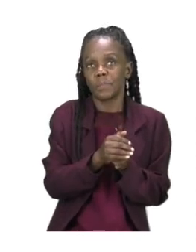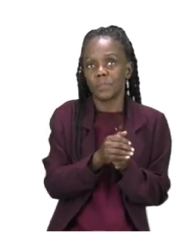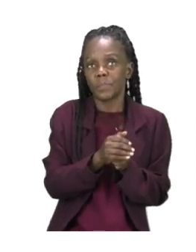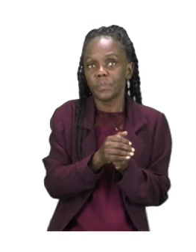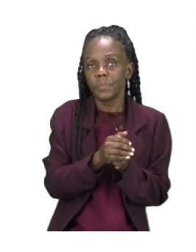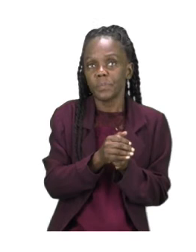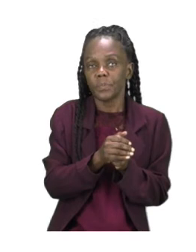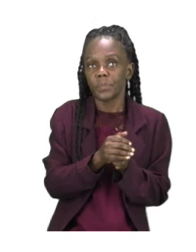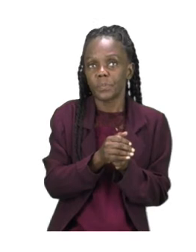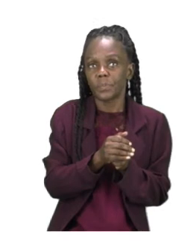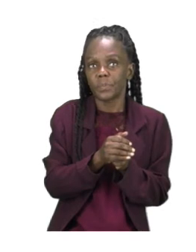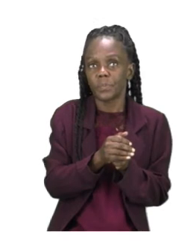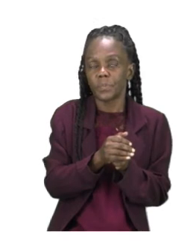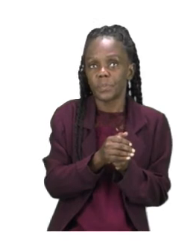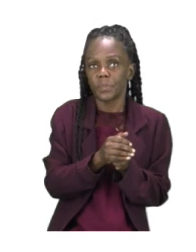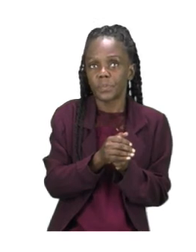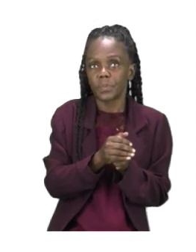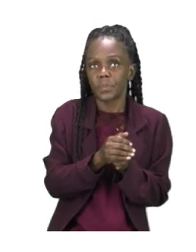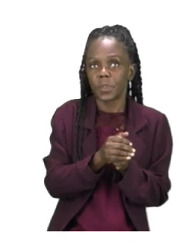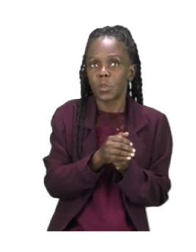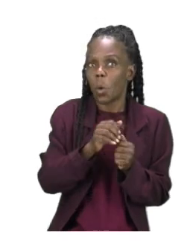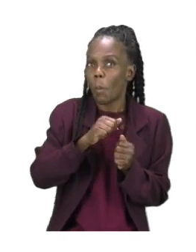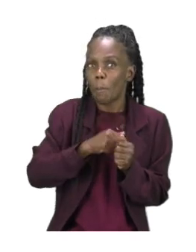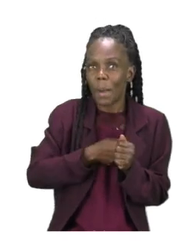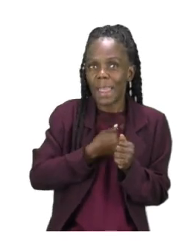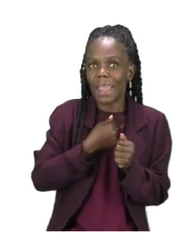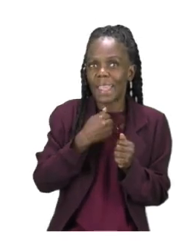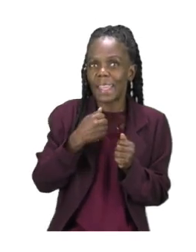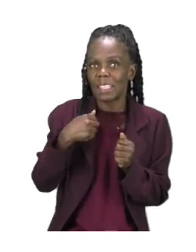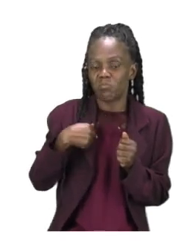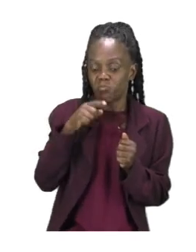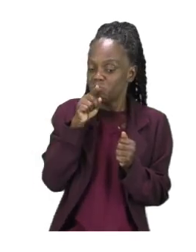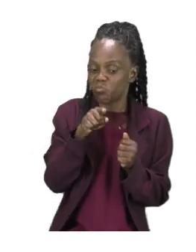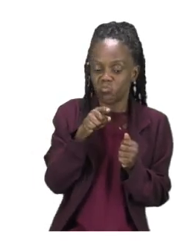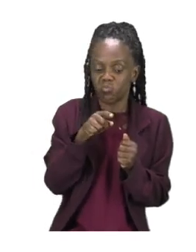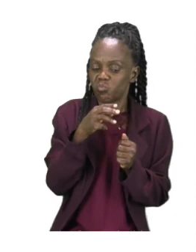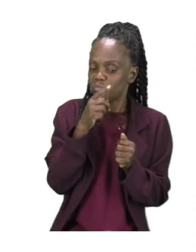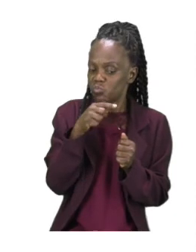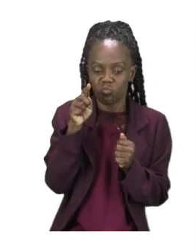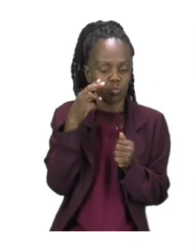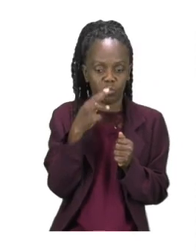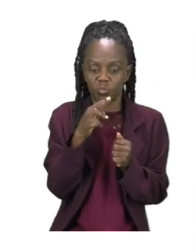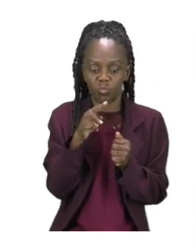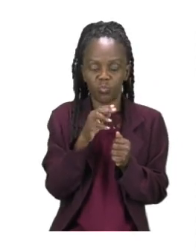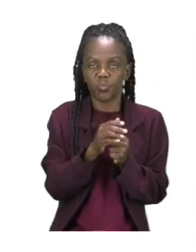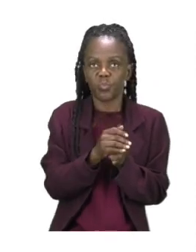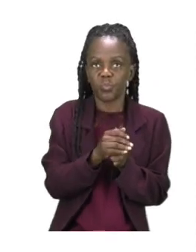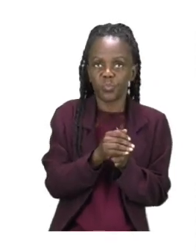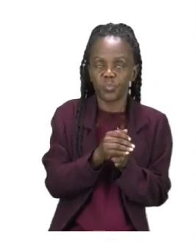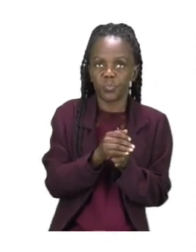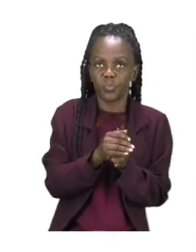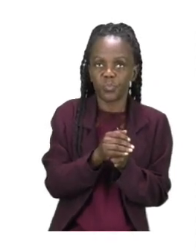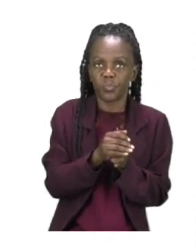his is not okay to use for the sentence. The other thing you have to notice is that